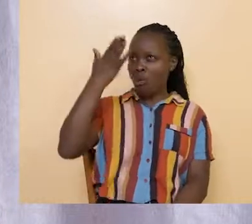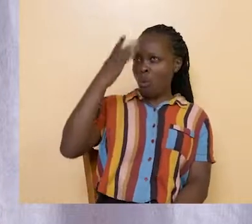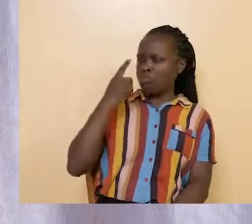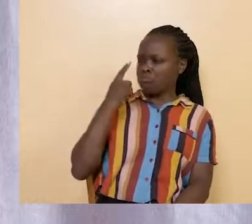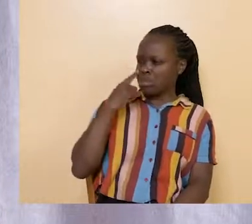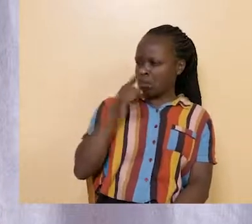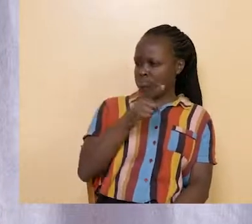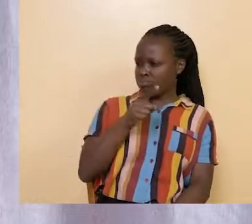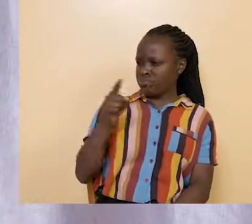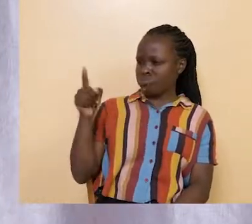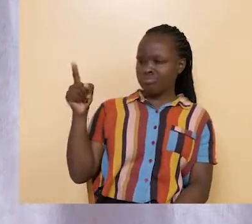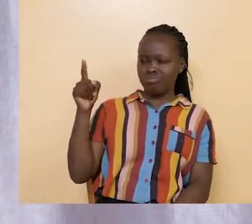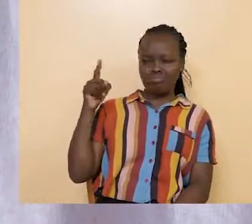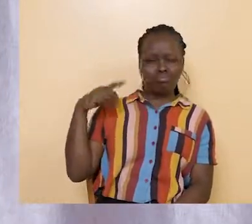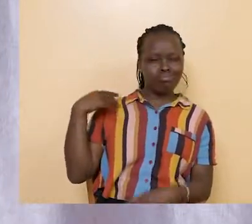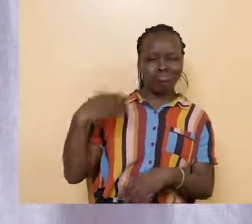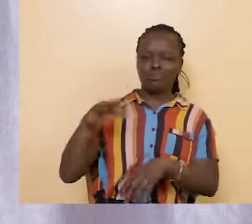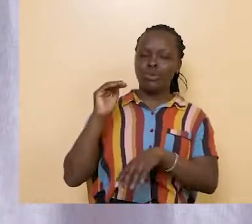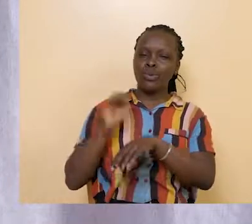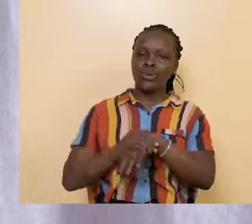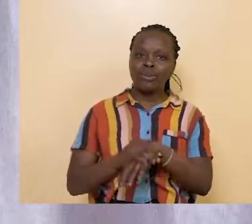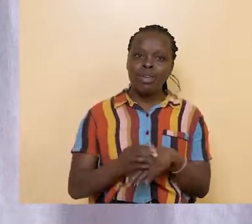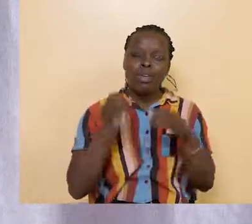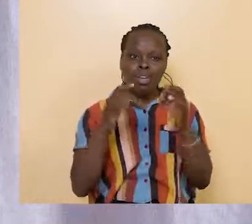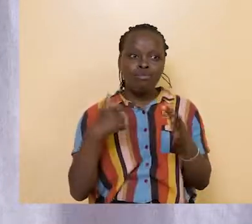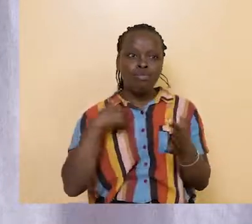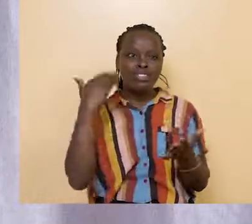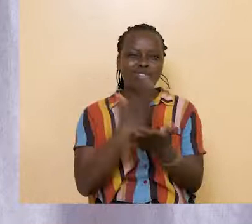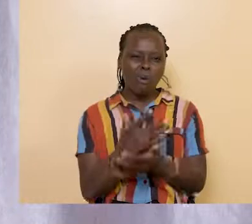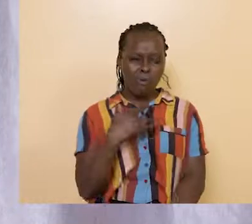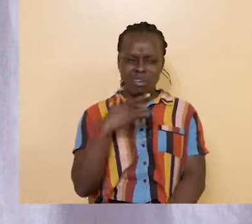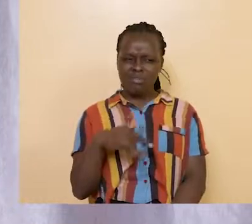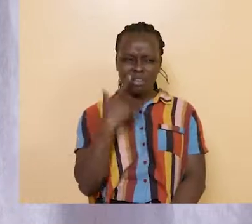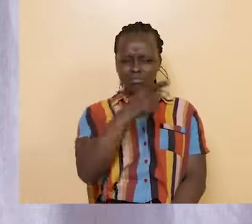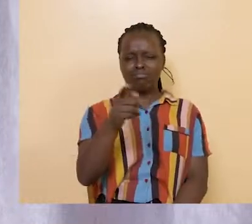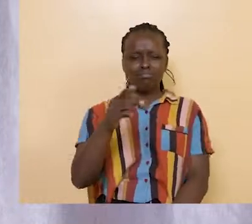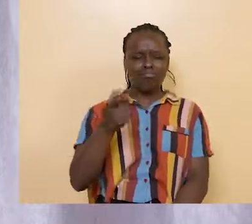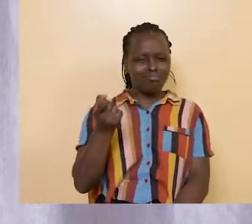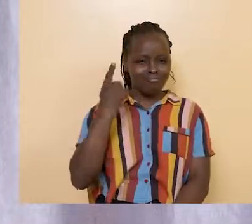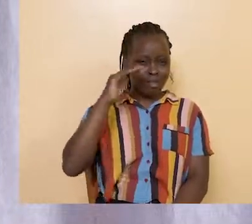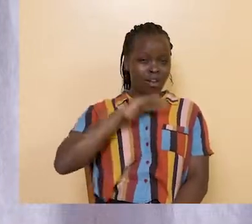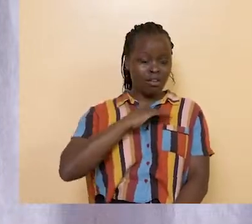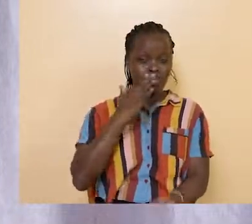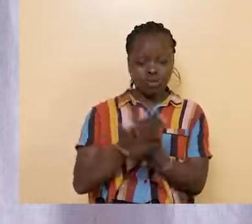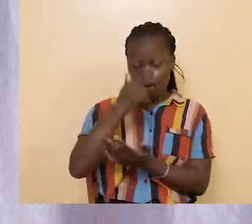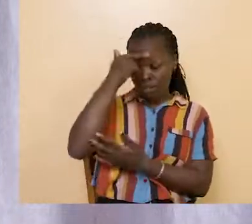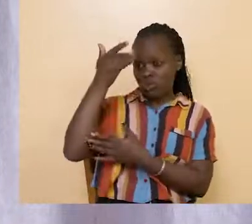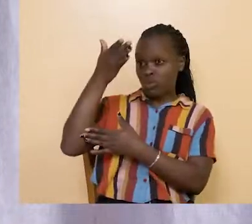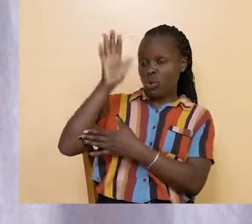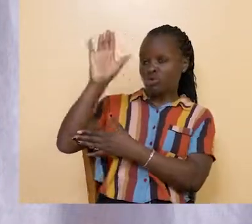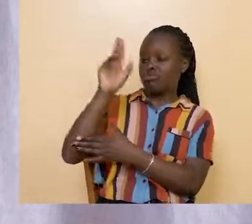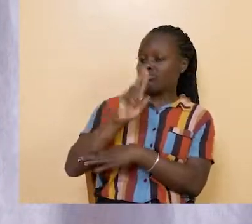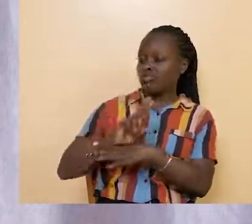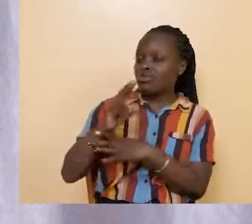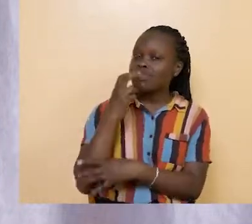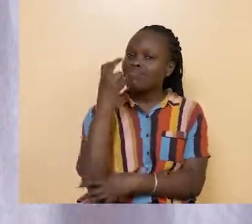saw that it was good. Now, if I was to stop there, I think I would have preached an entire sermon by itself. That God